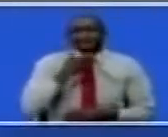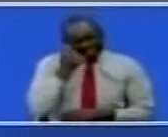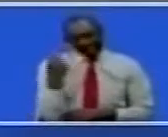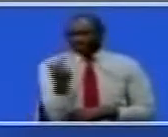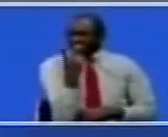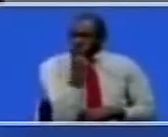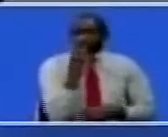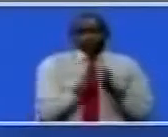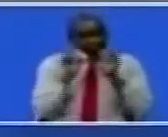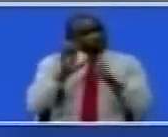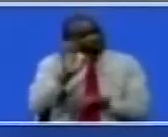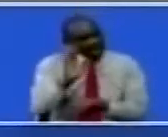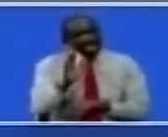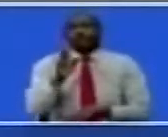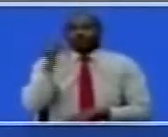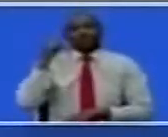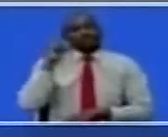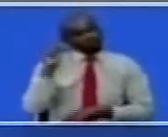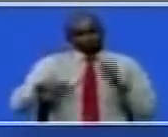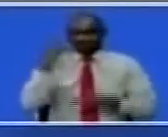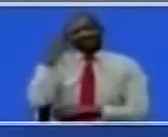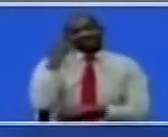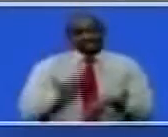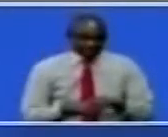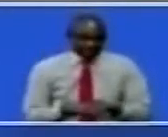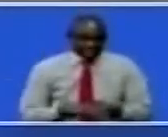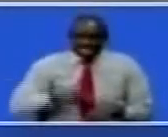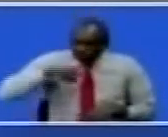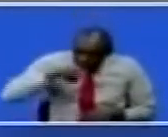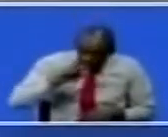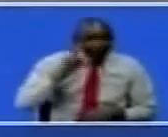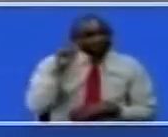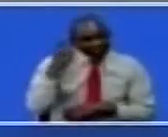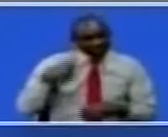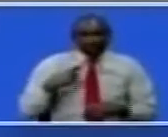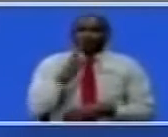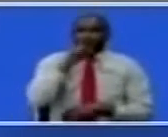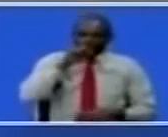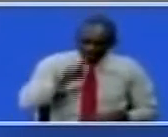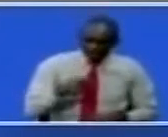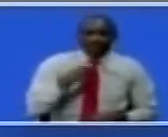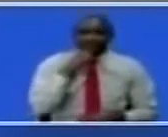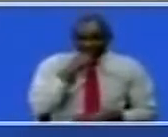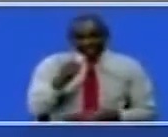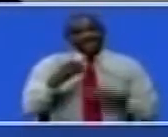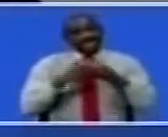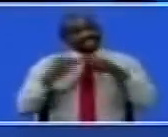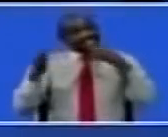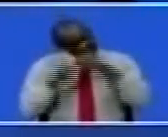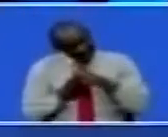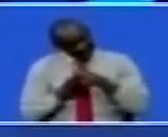ambao wameshinda taji hilo mara tatu. Carter ambaye aliandikisha rekodi kwa kufunga alama 1598 baada ya